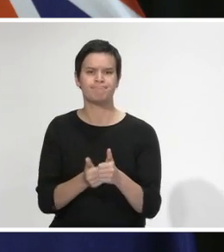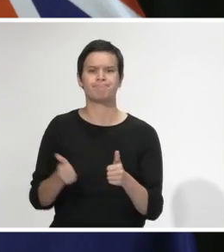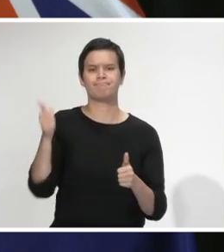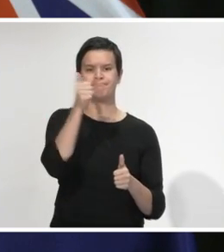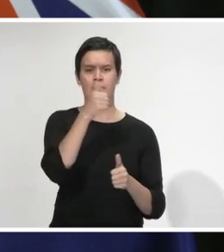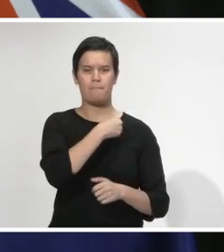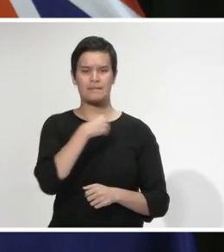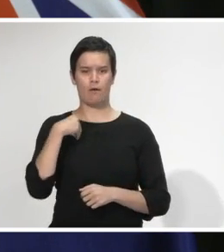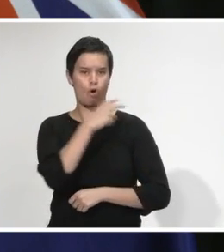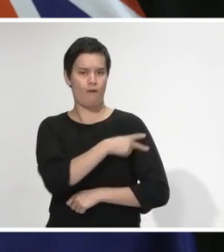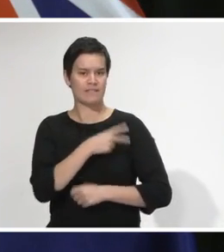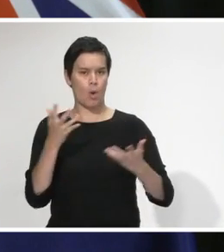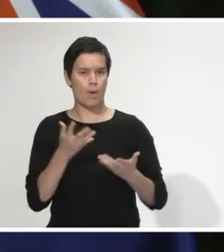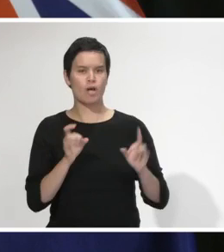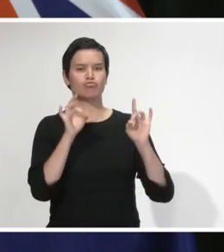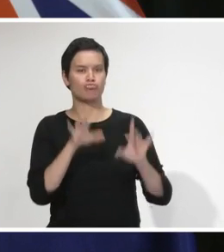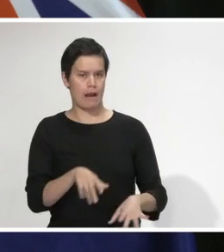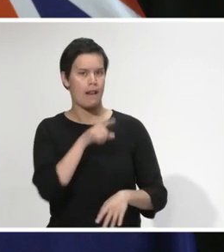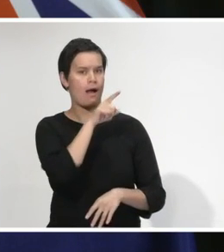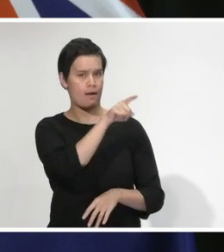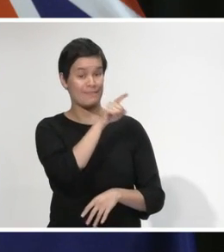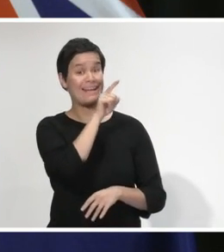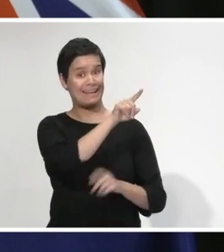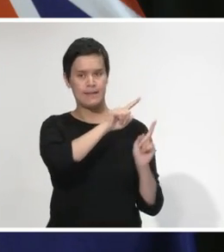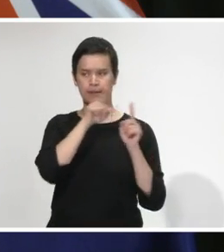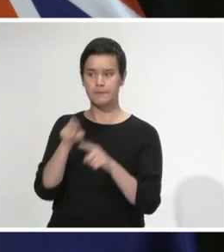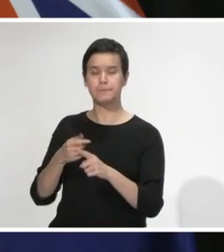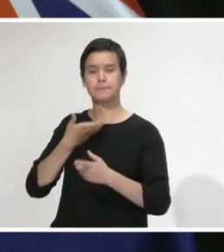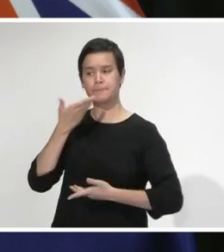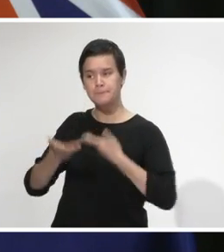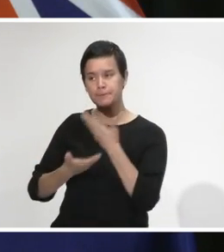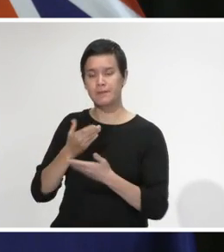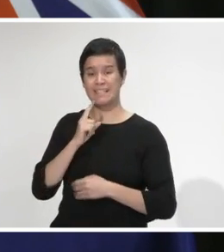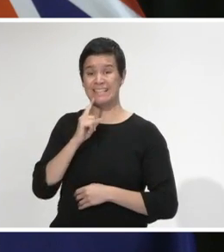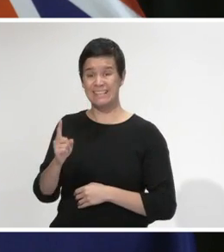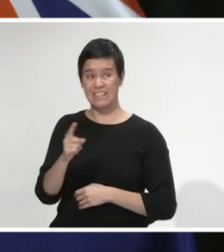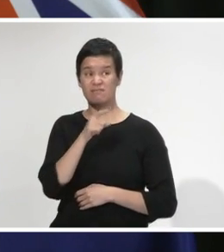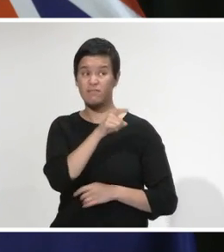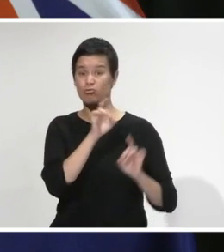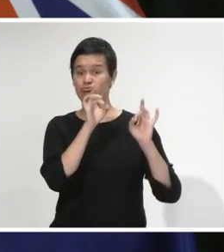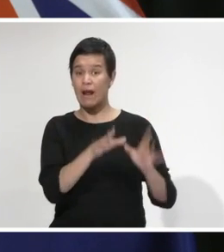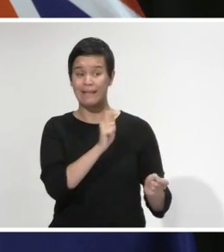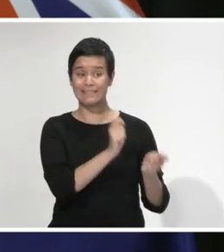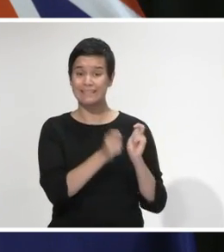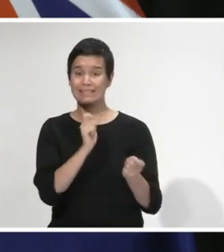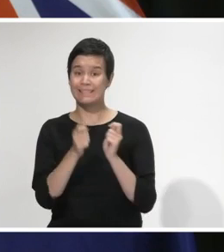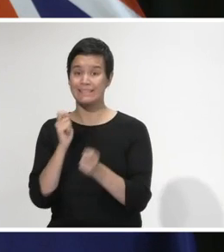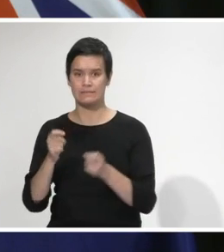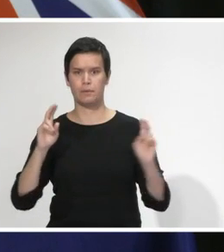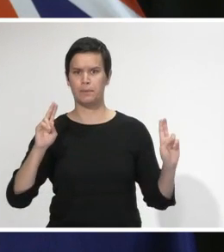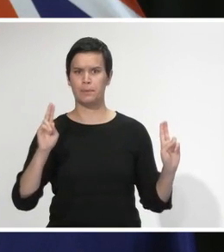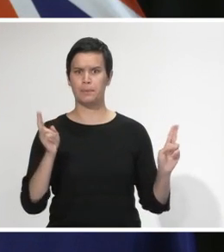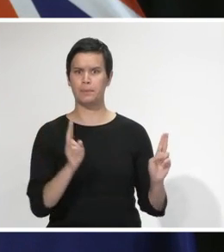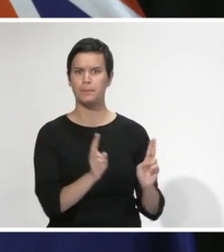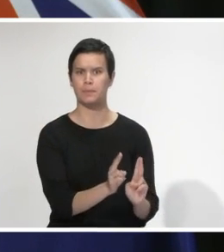his comments, he also commented on the quite big reduction in testing that has been happening in Australia over the last few